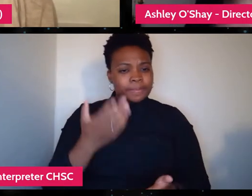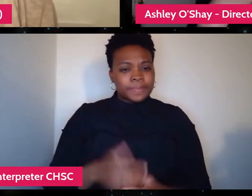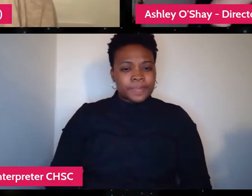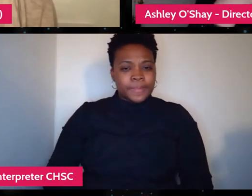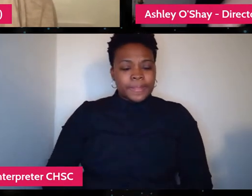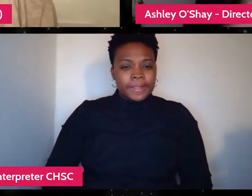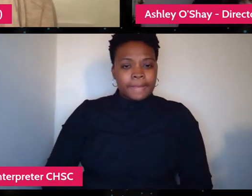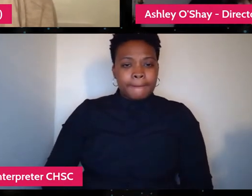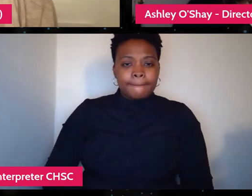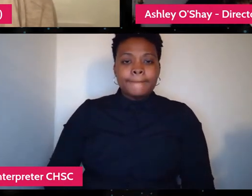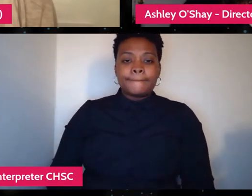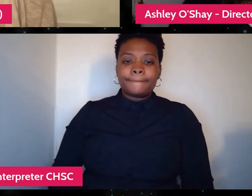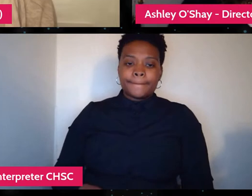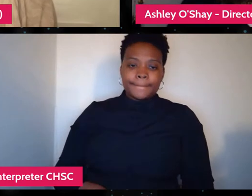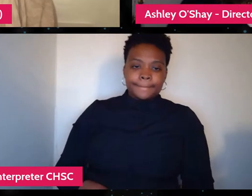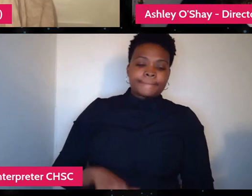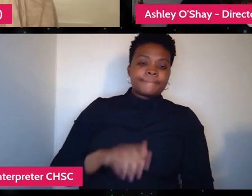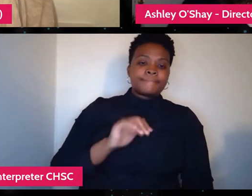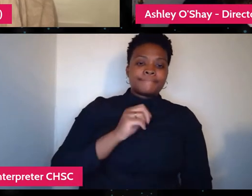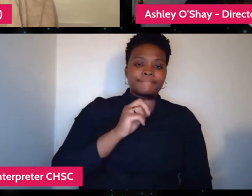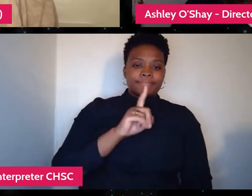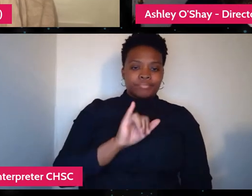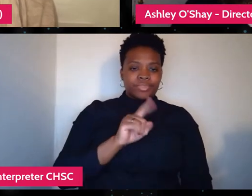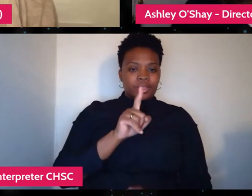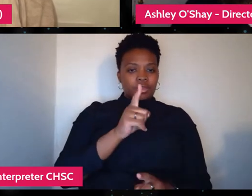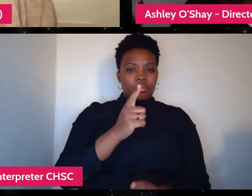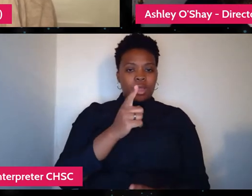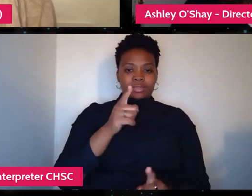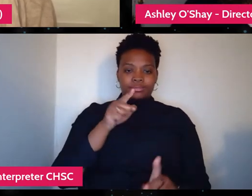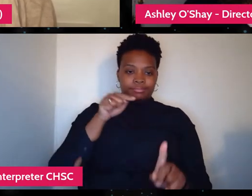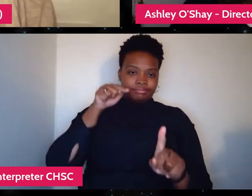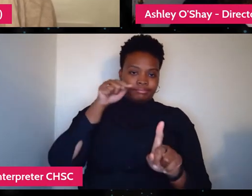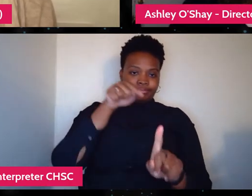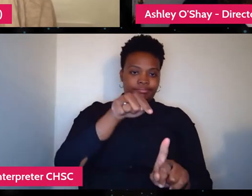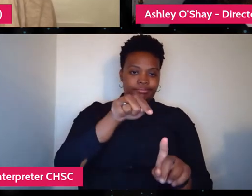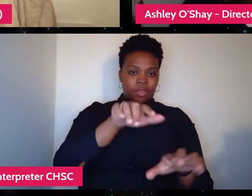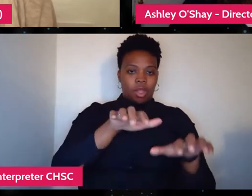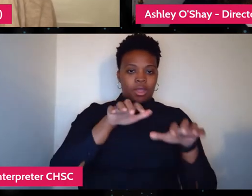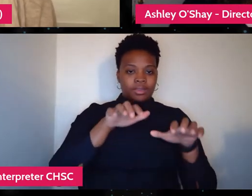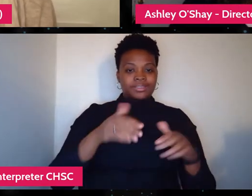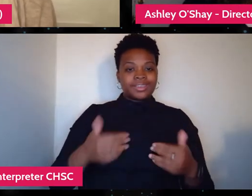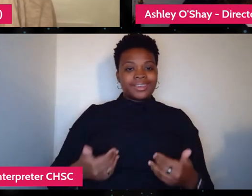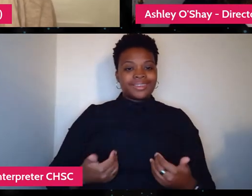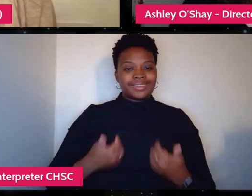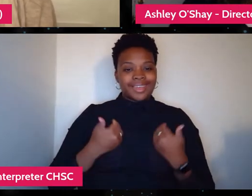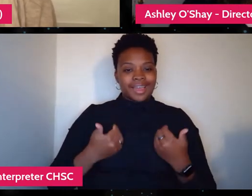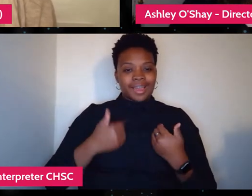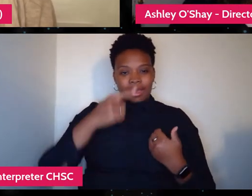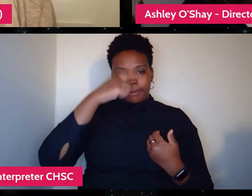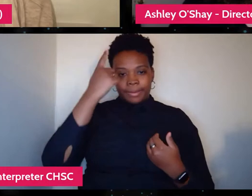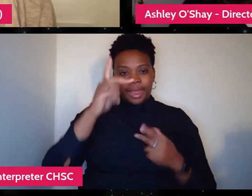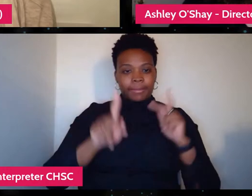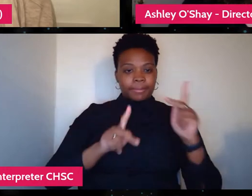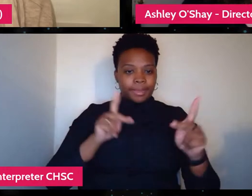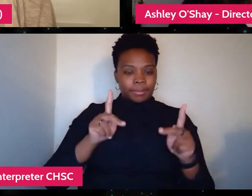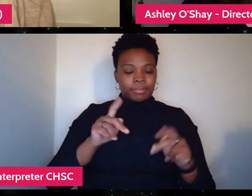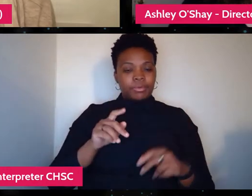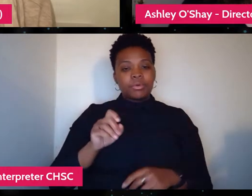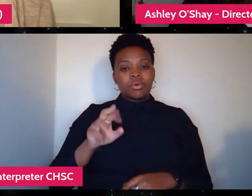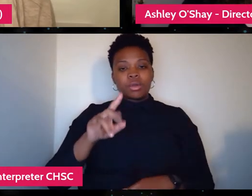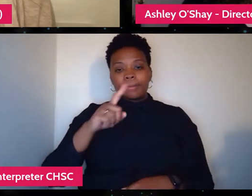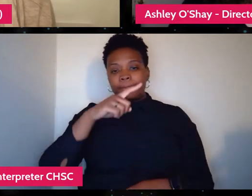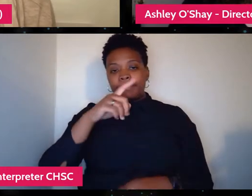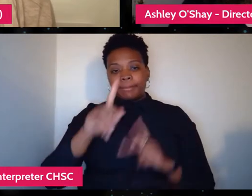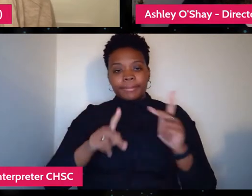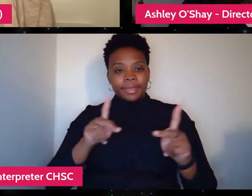One of our main audiences is definitely young Black, or target audience rather, is young Black people and young people of color, to